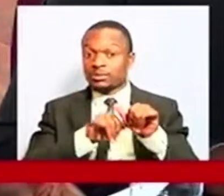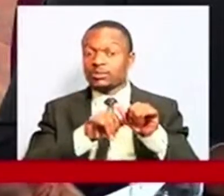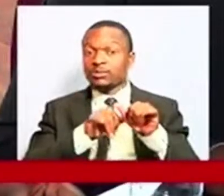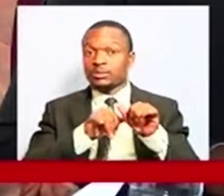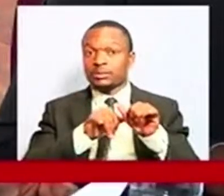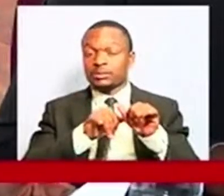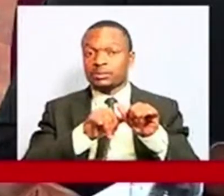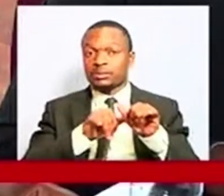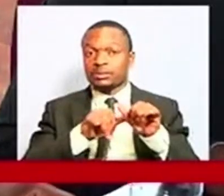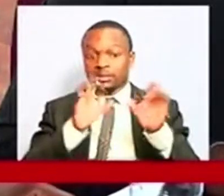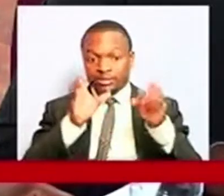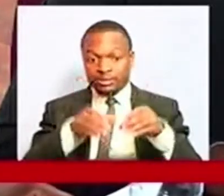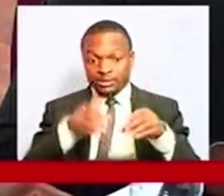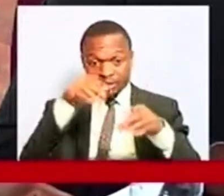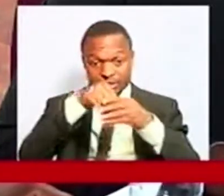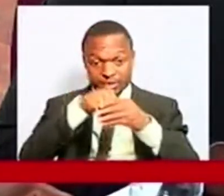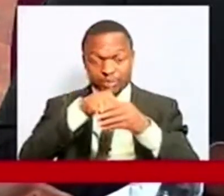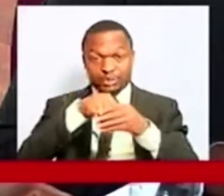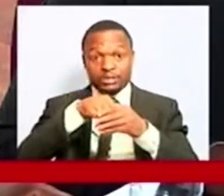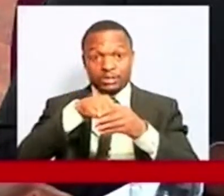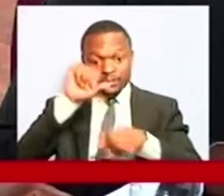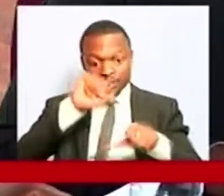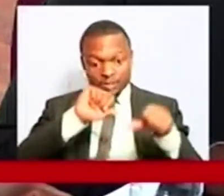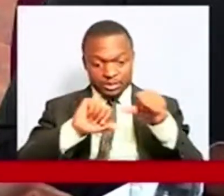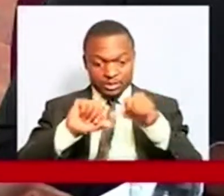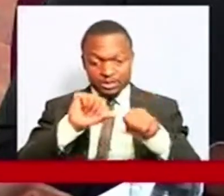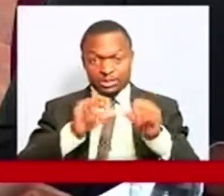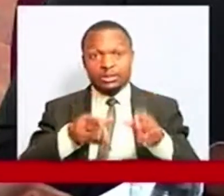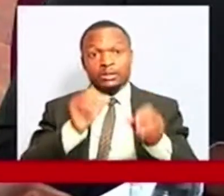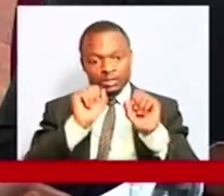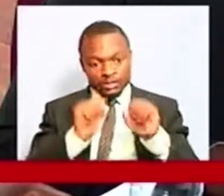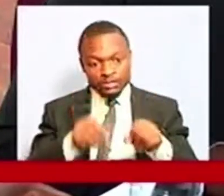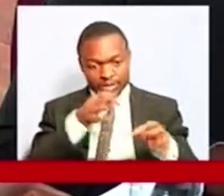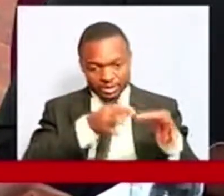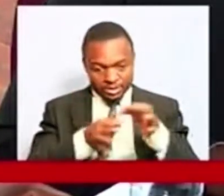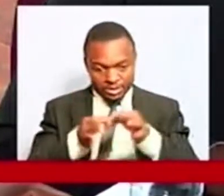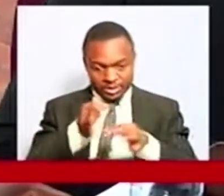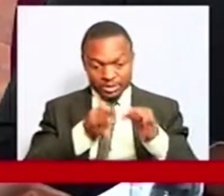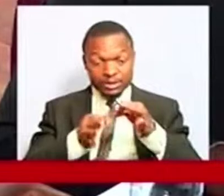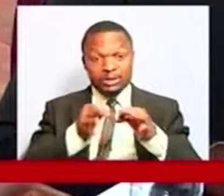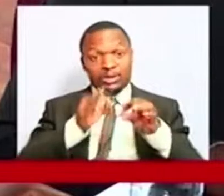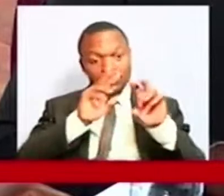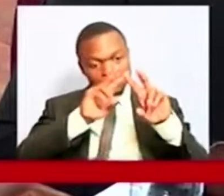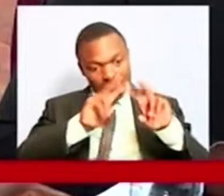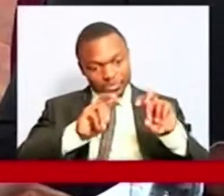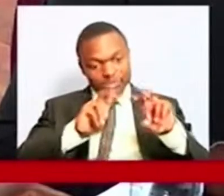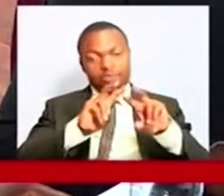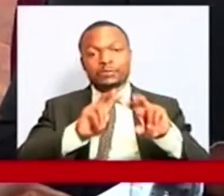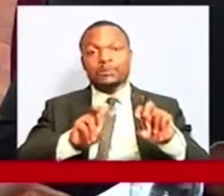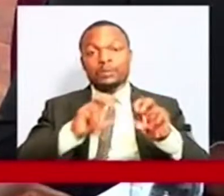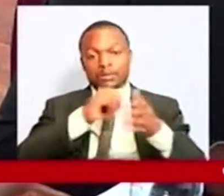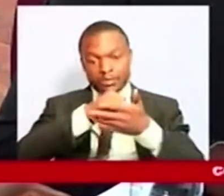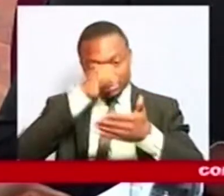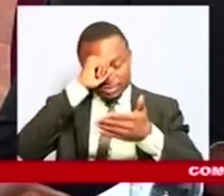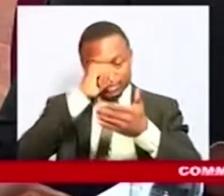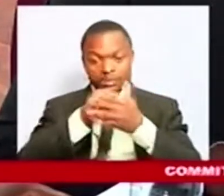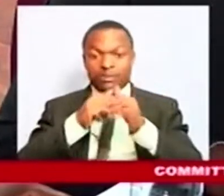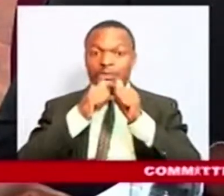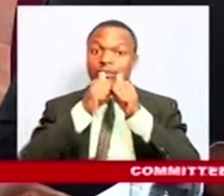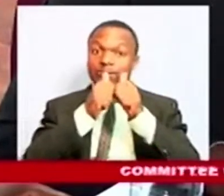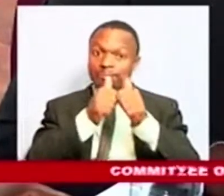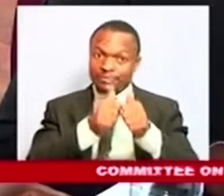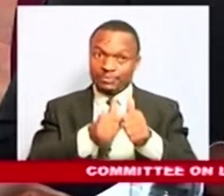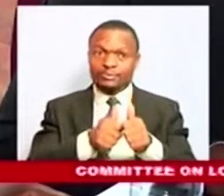that the internal auditor makes an explanation on the verification of the students and followed by also